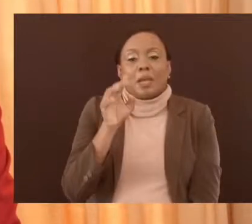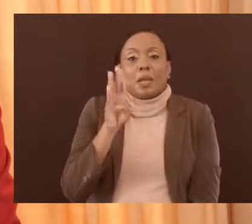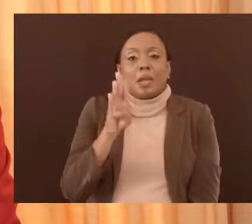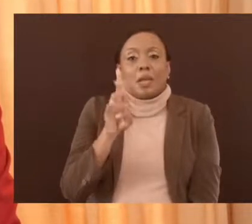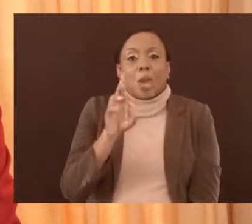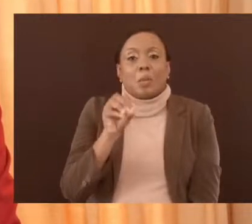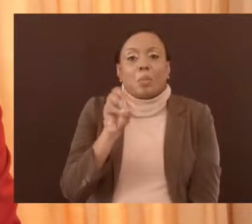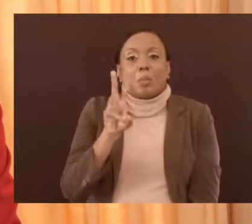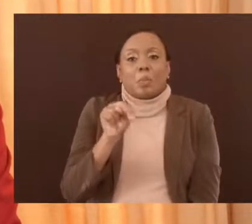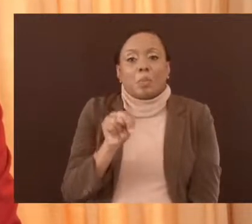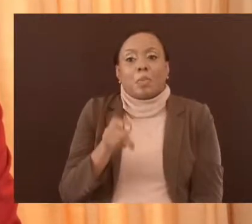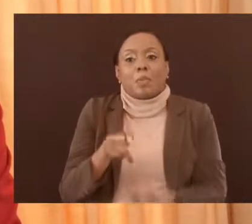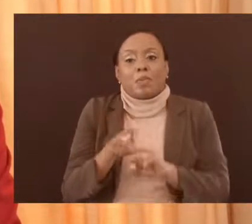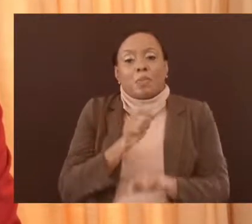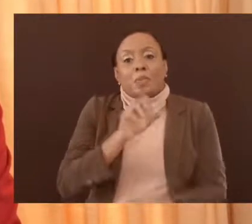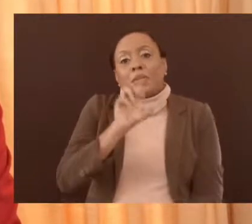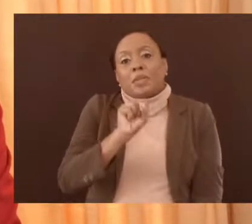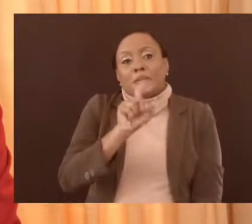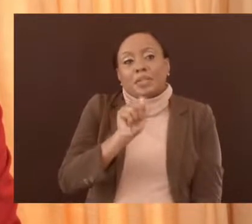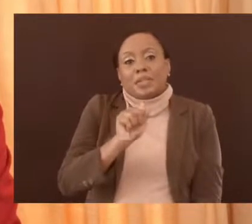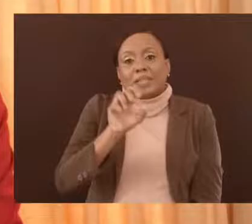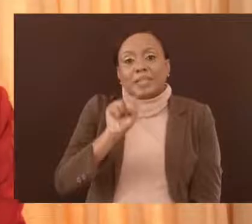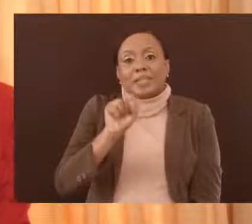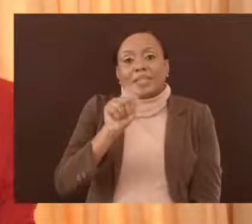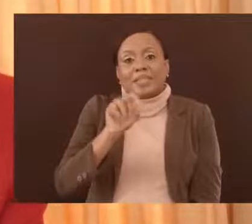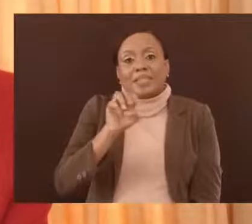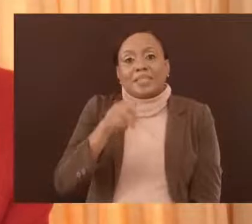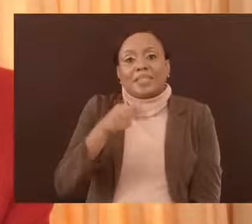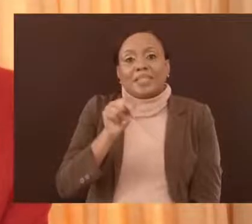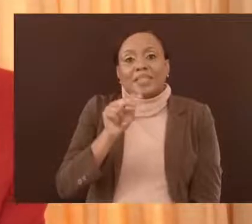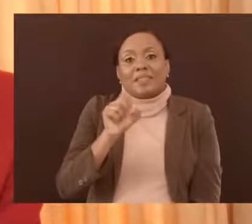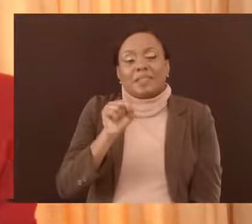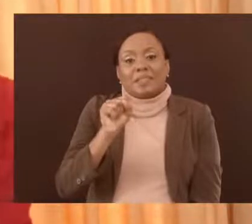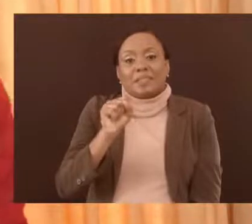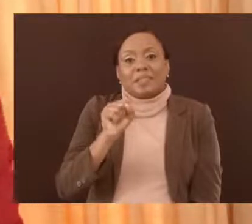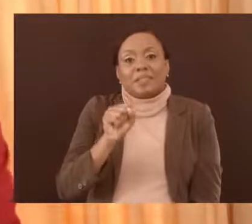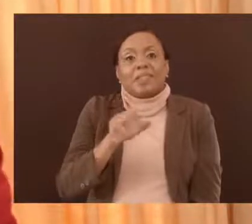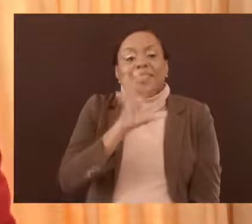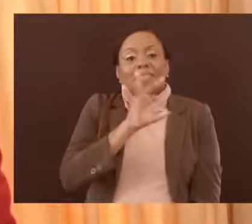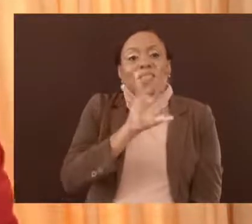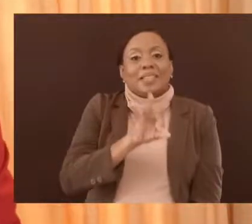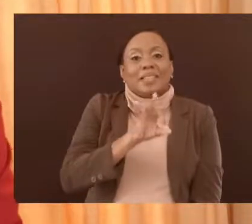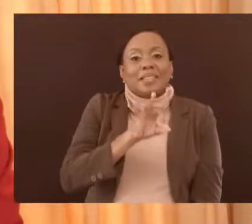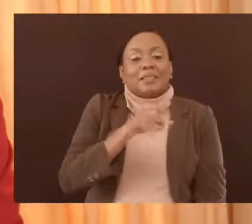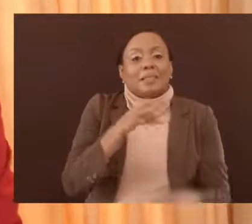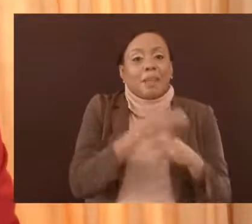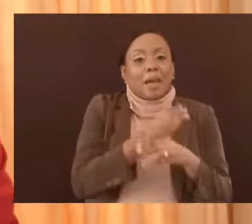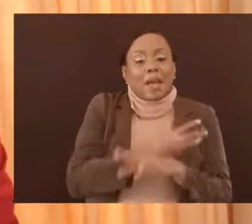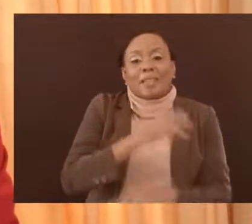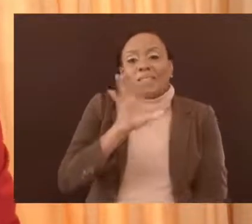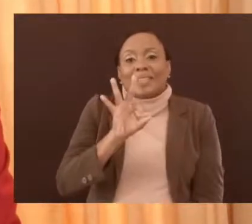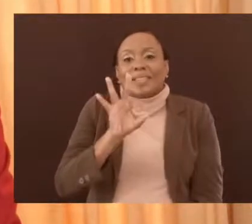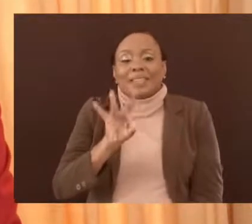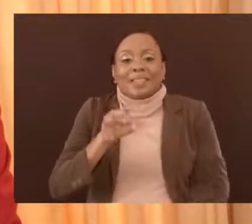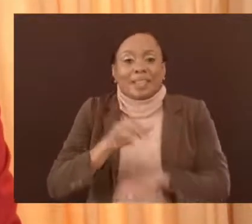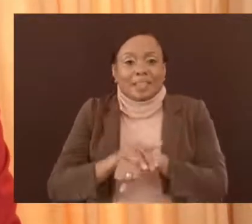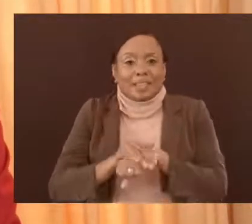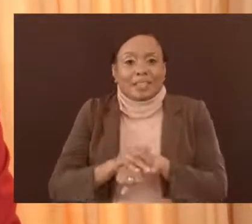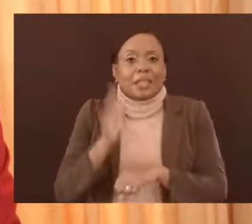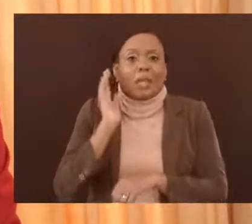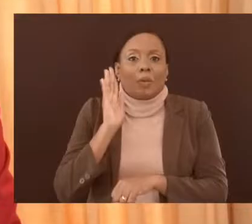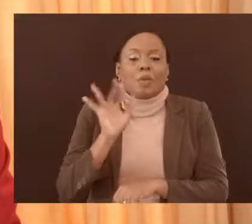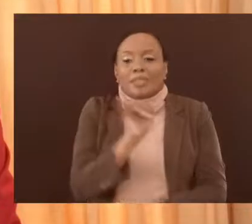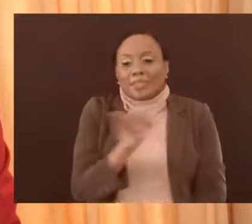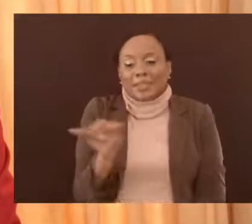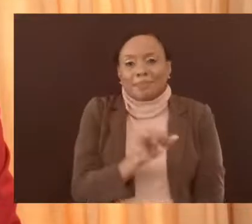Stephen's Primary School, who would have scored 98% in Maths and 99% in English, and he will also be attending the